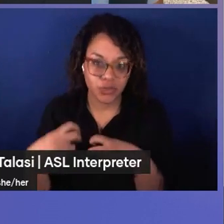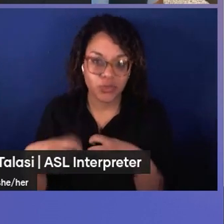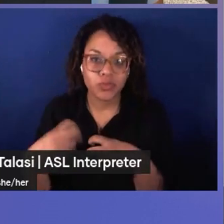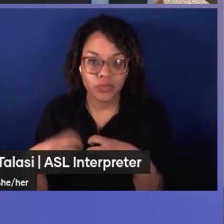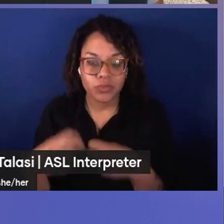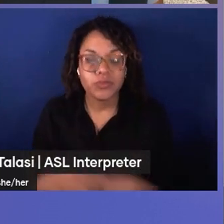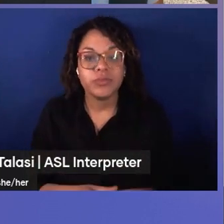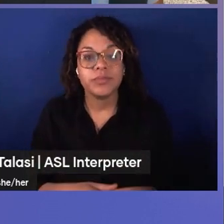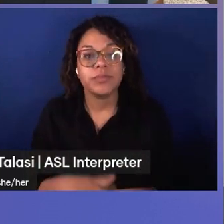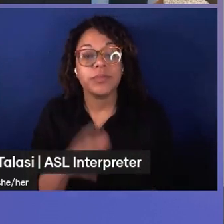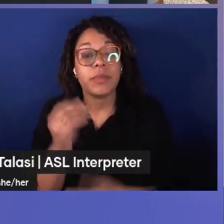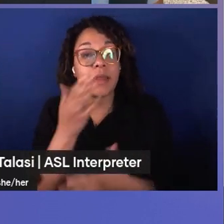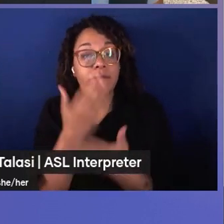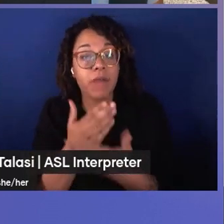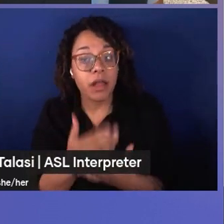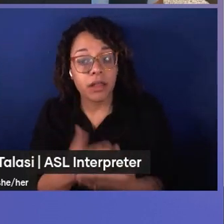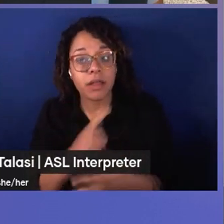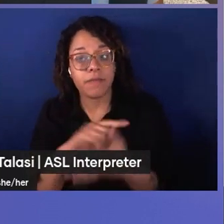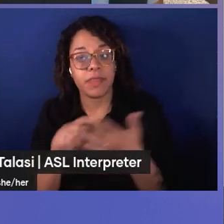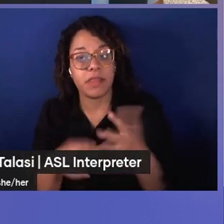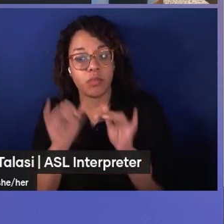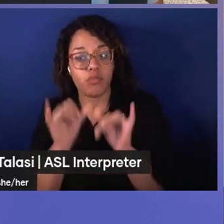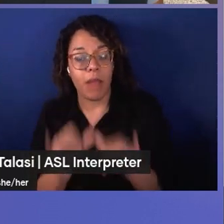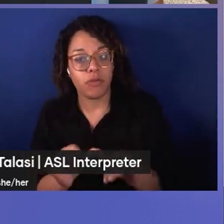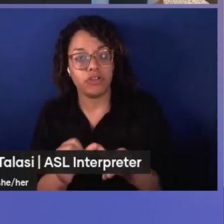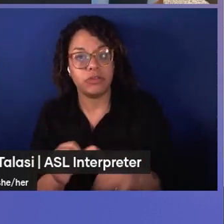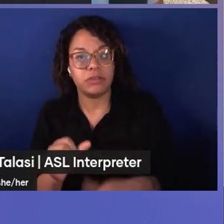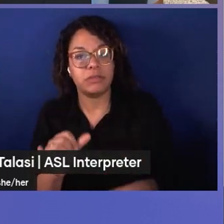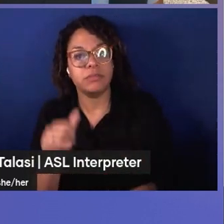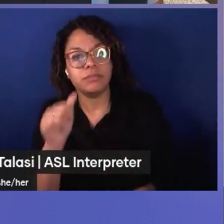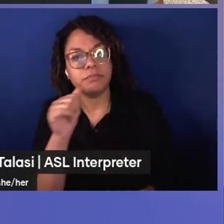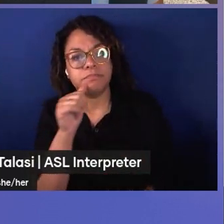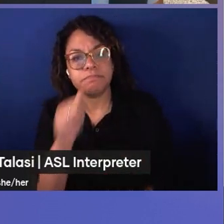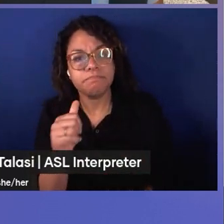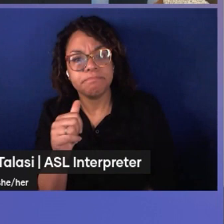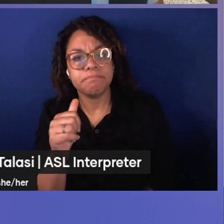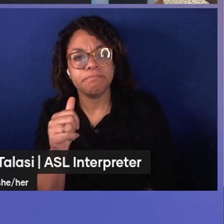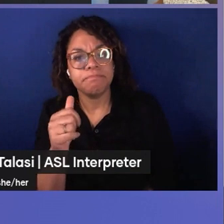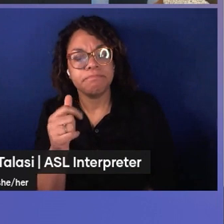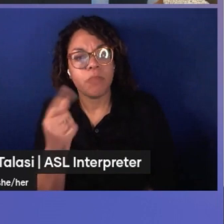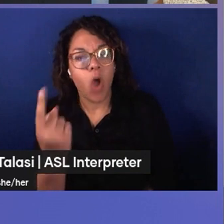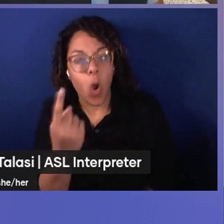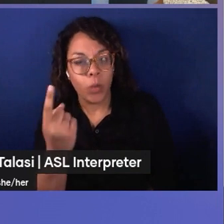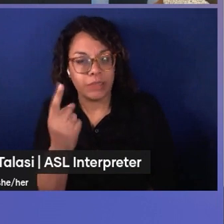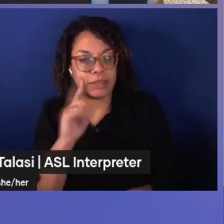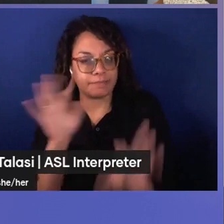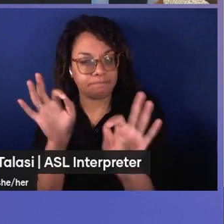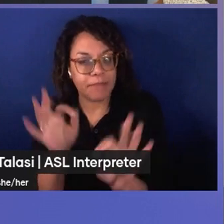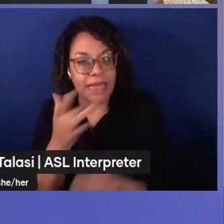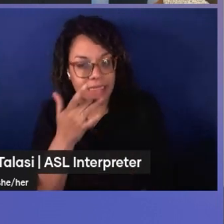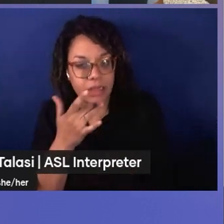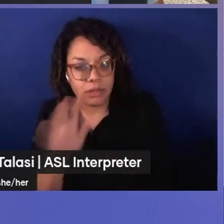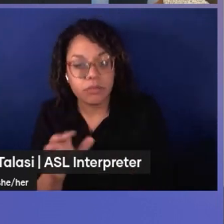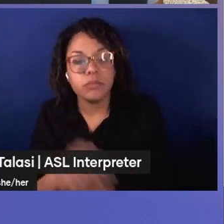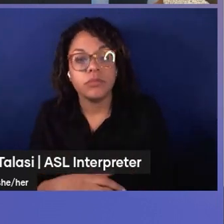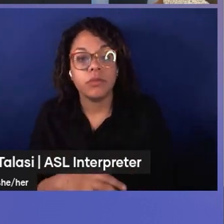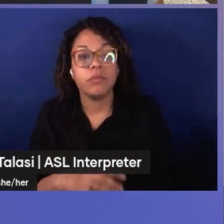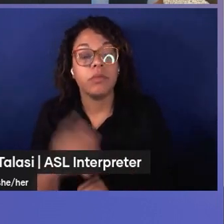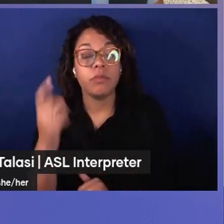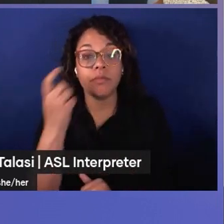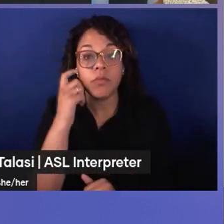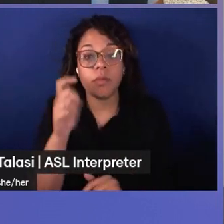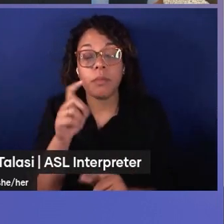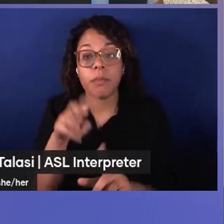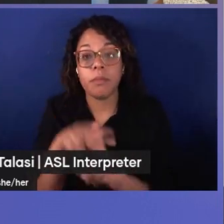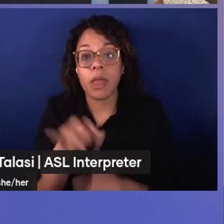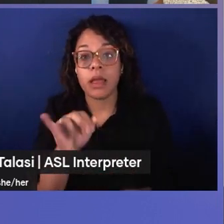And the validation of these parameters is not always as what we want. So as a plugin,